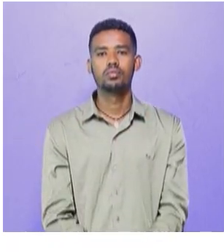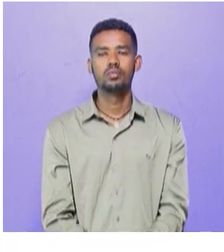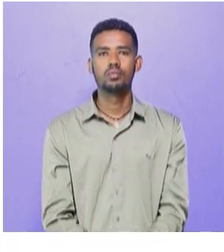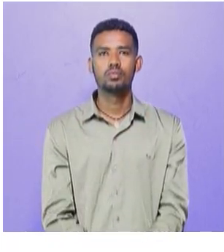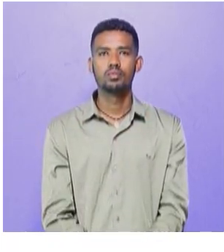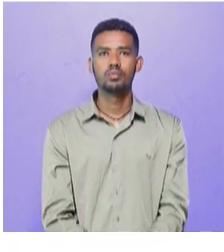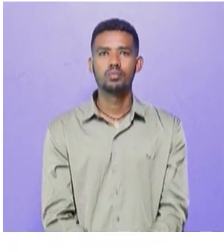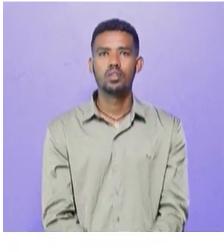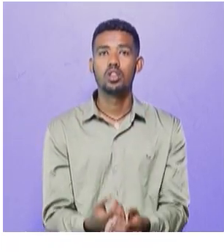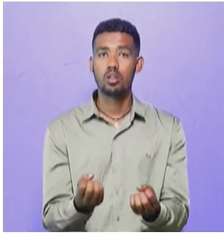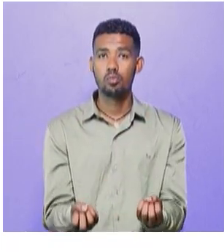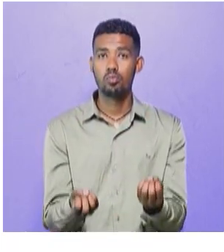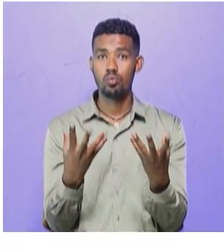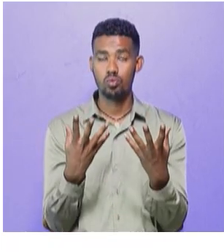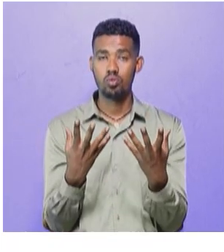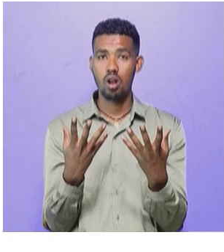the plural